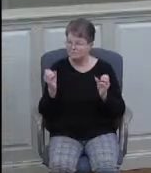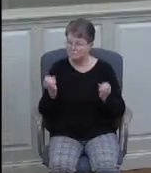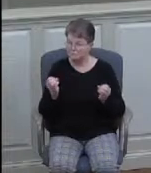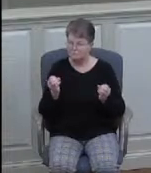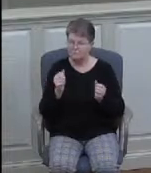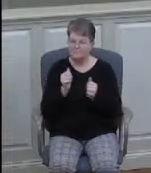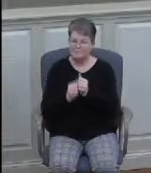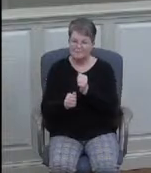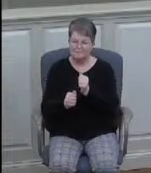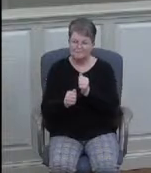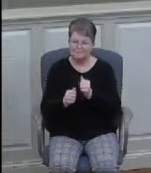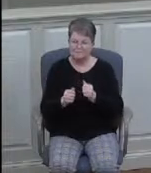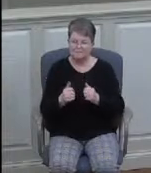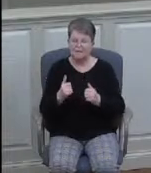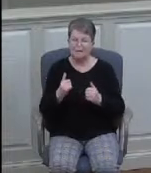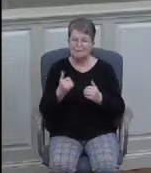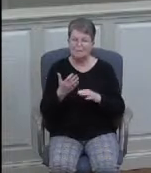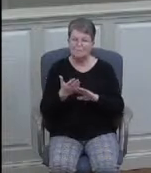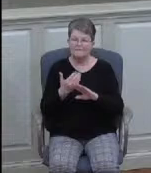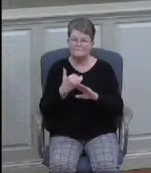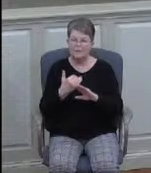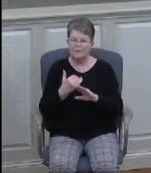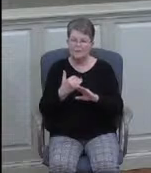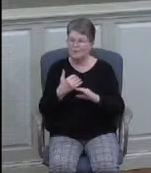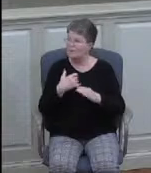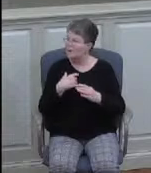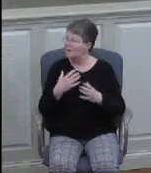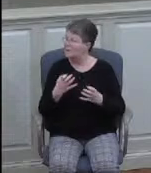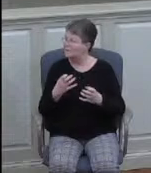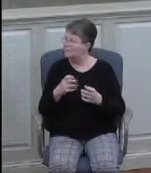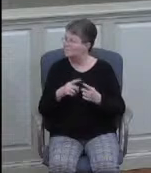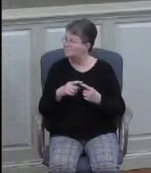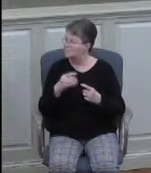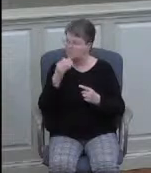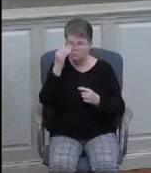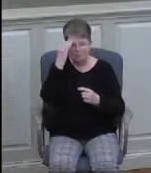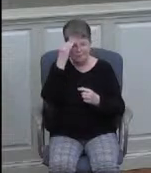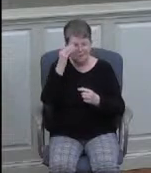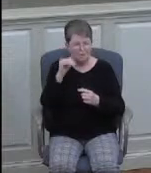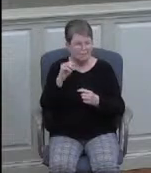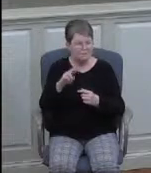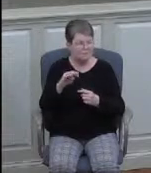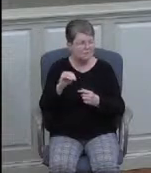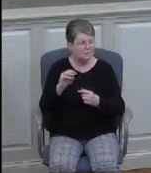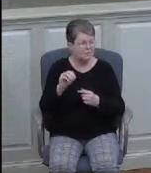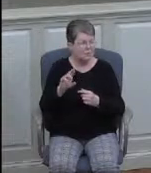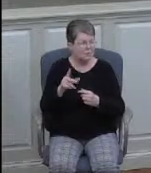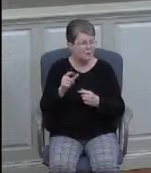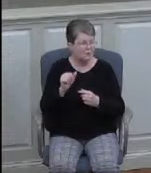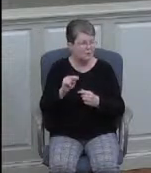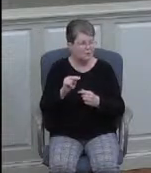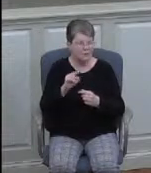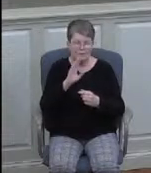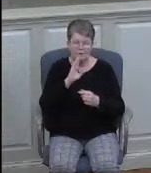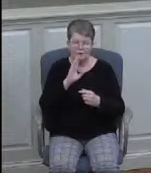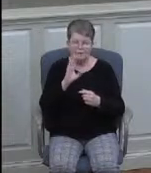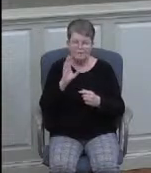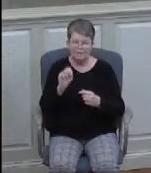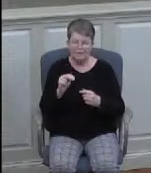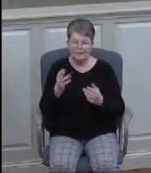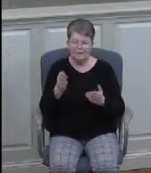Motion carries. Before we go any further, I want to acknowledge Mr. Morgan, who has been here even less